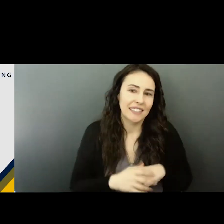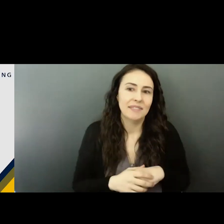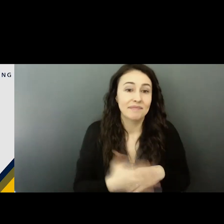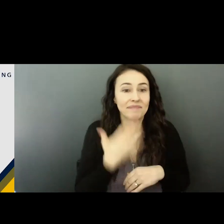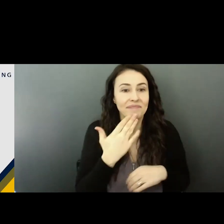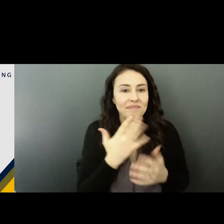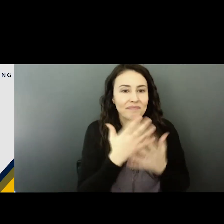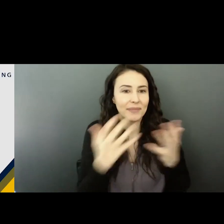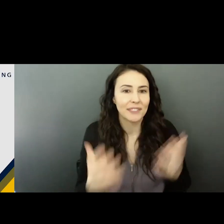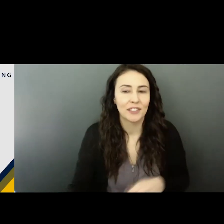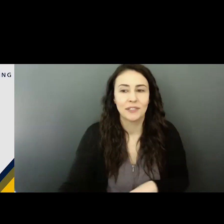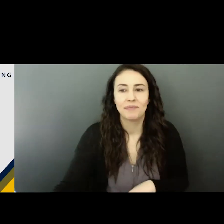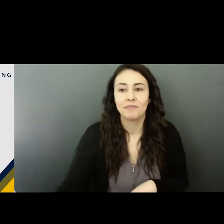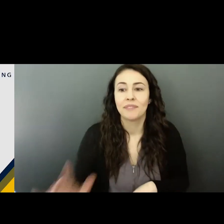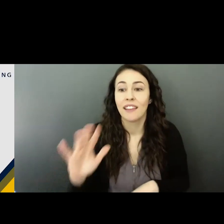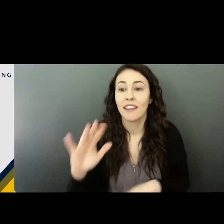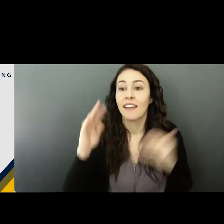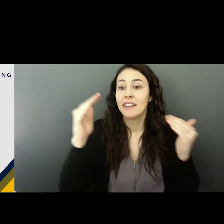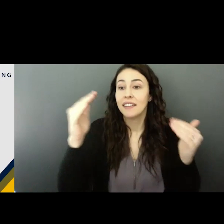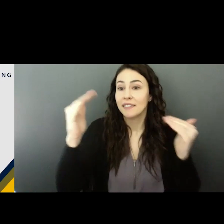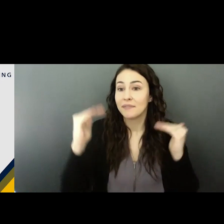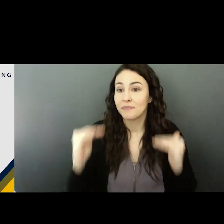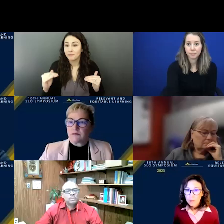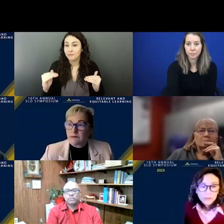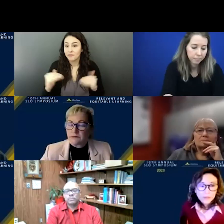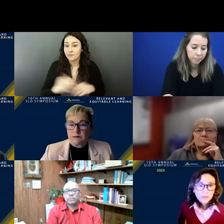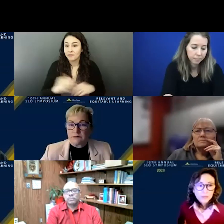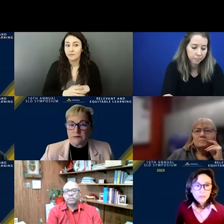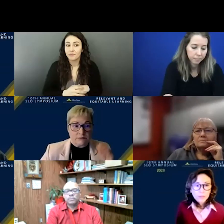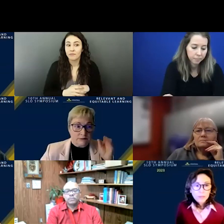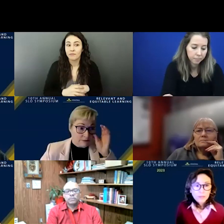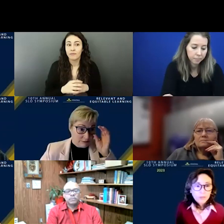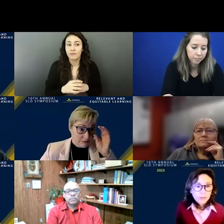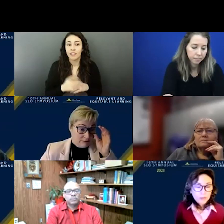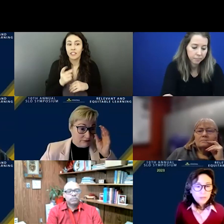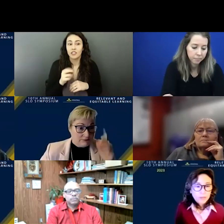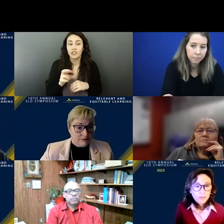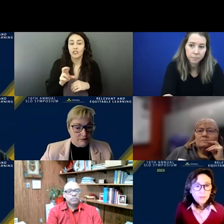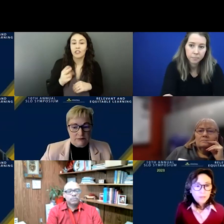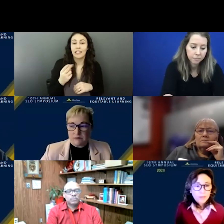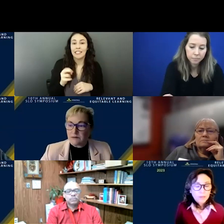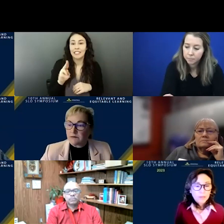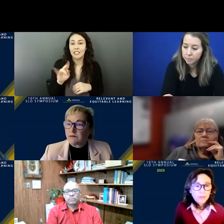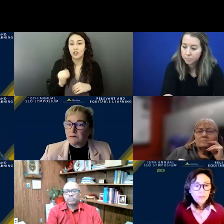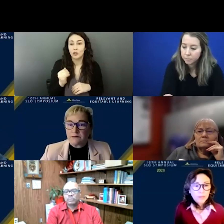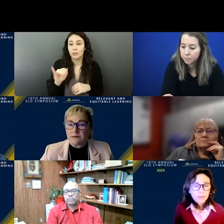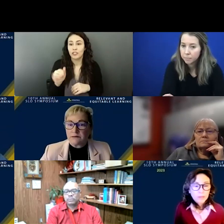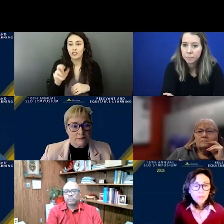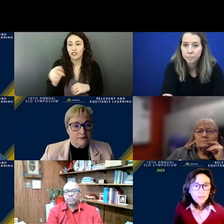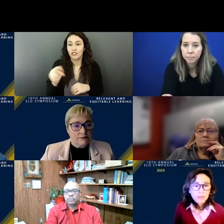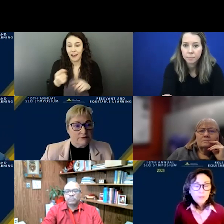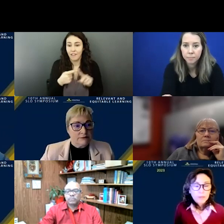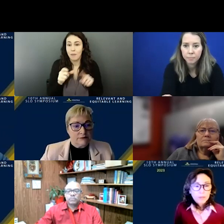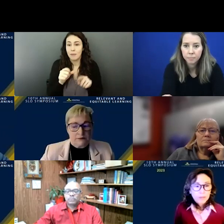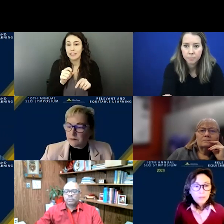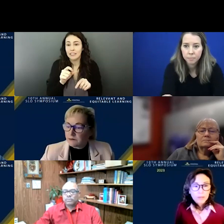much. Next up, Dr. Hiju Jiang from College of San Mateo is going